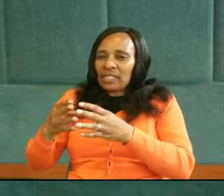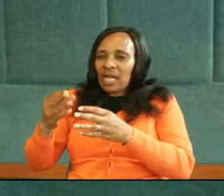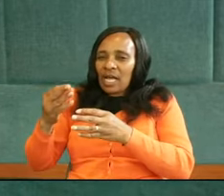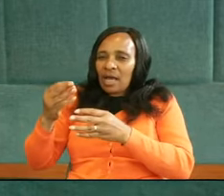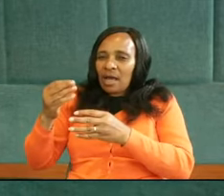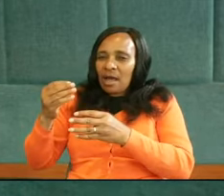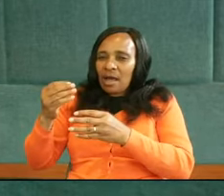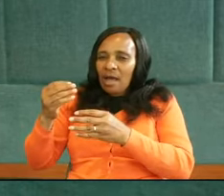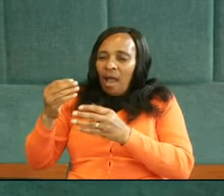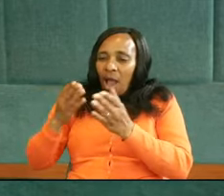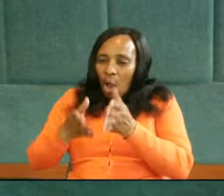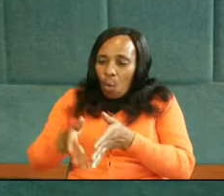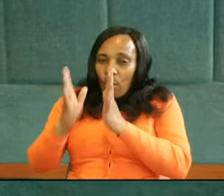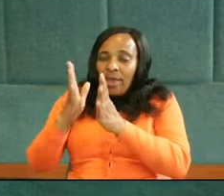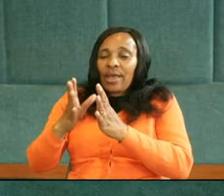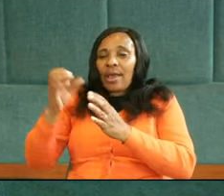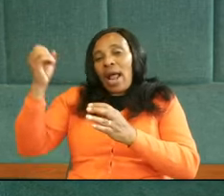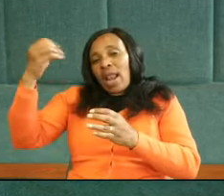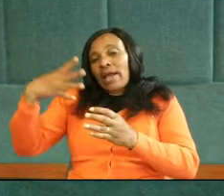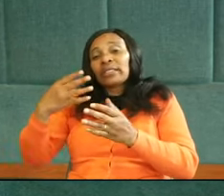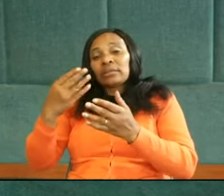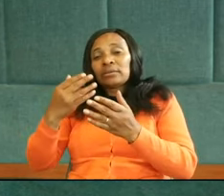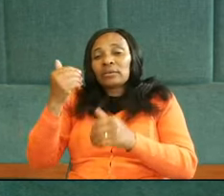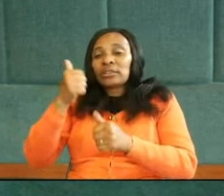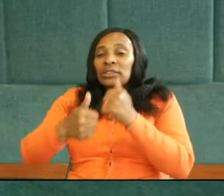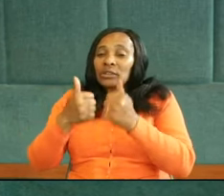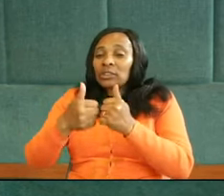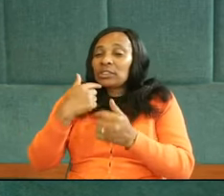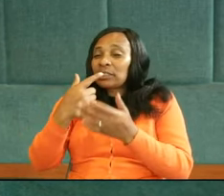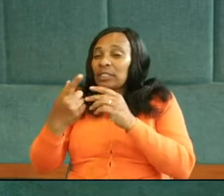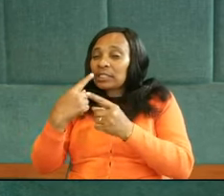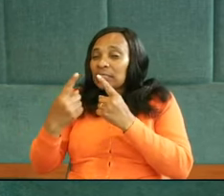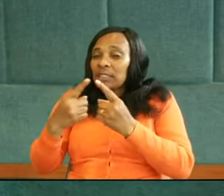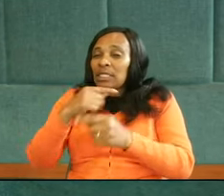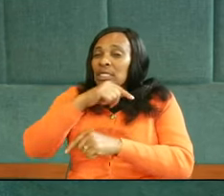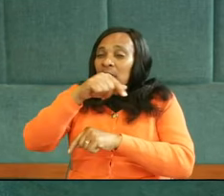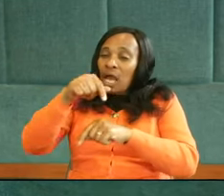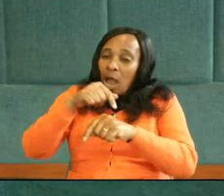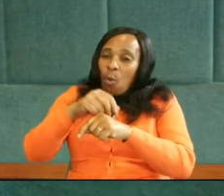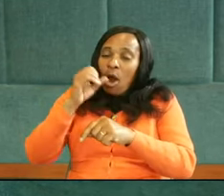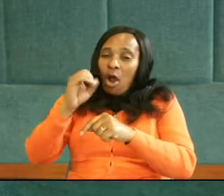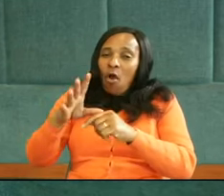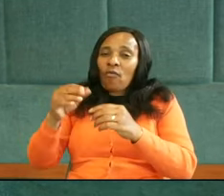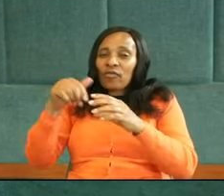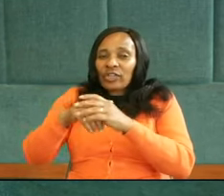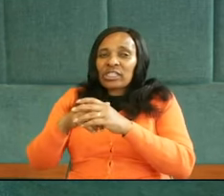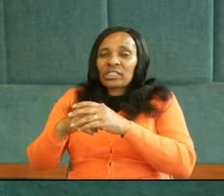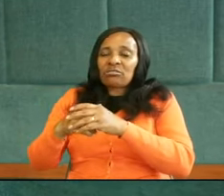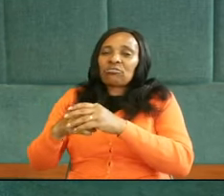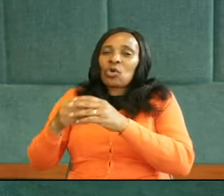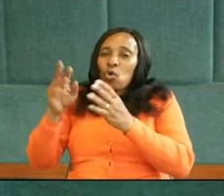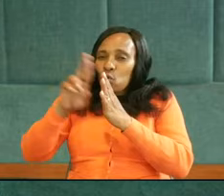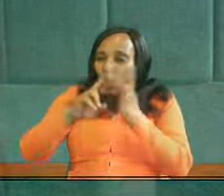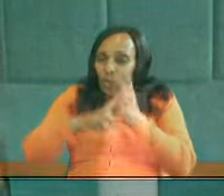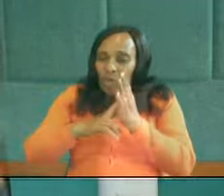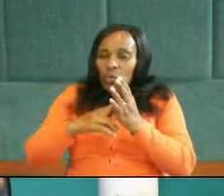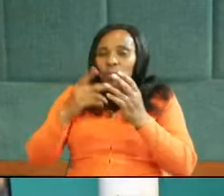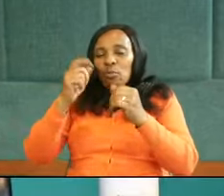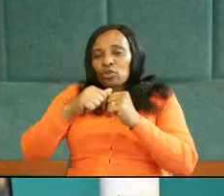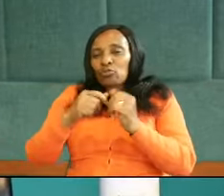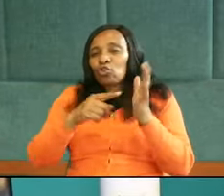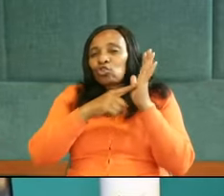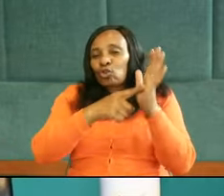right. So the flashlight says, the hour for the coronation was appointed. The man who had